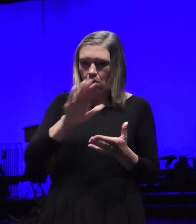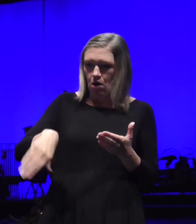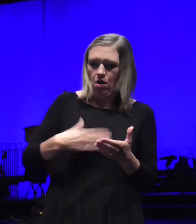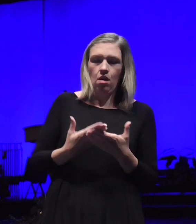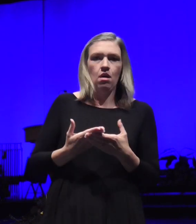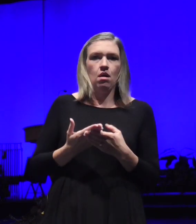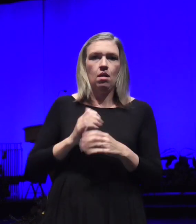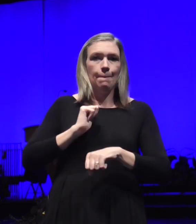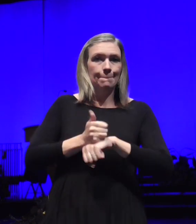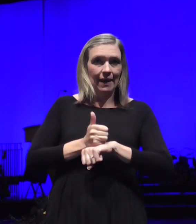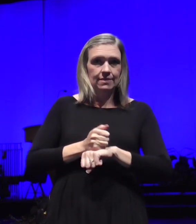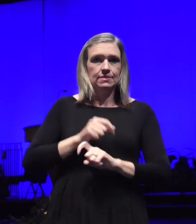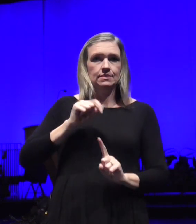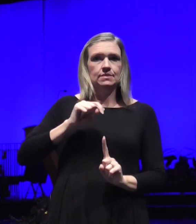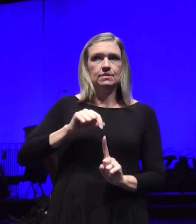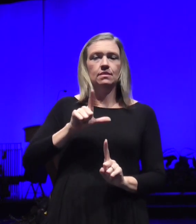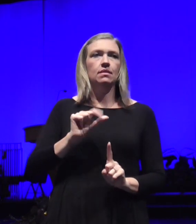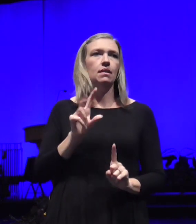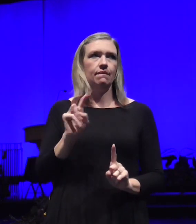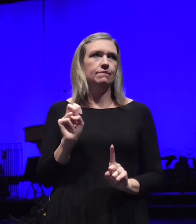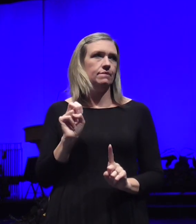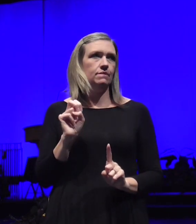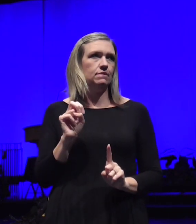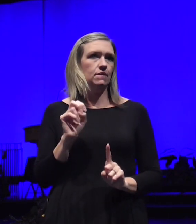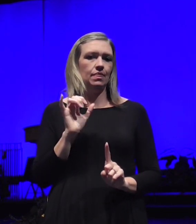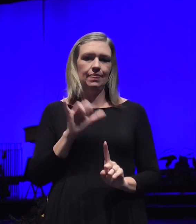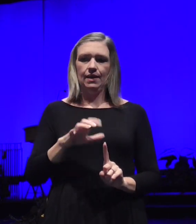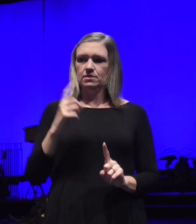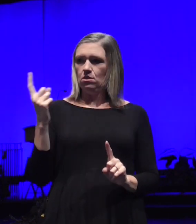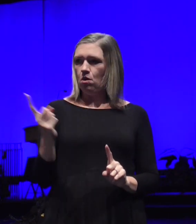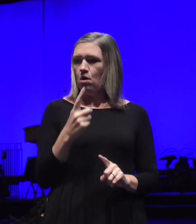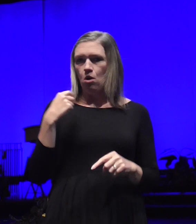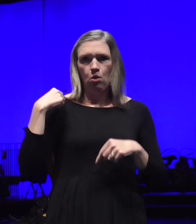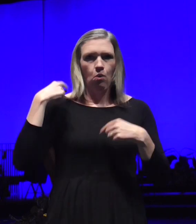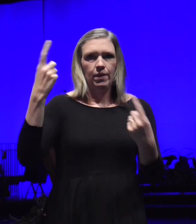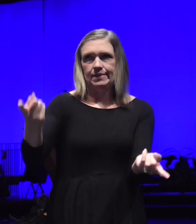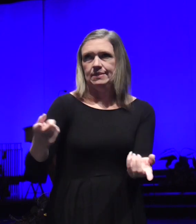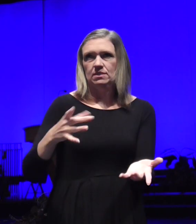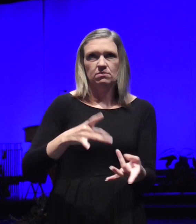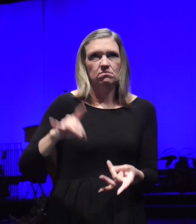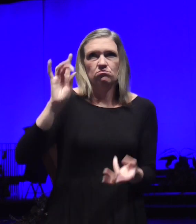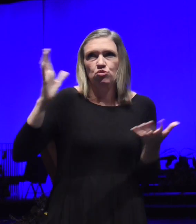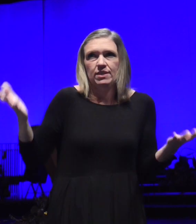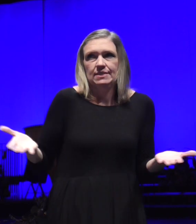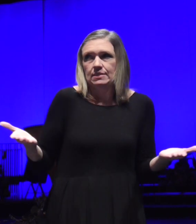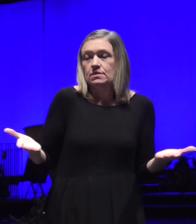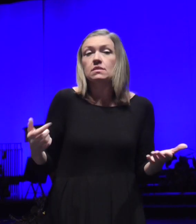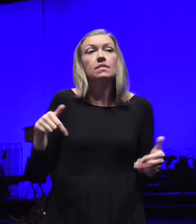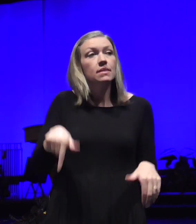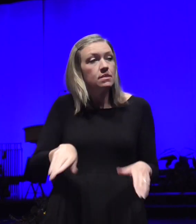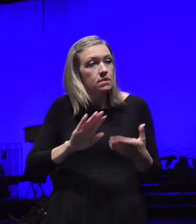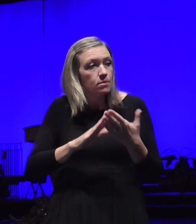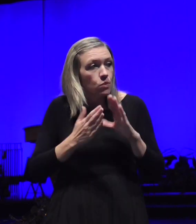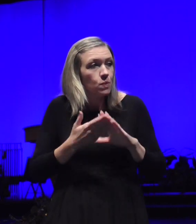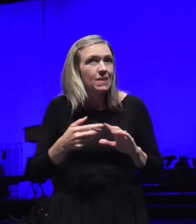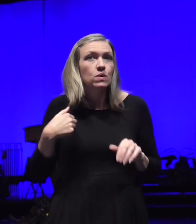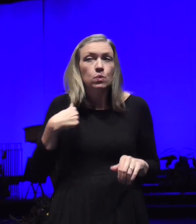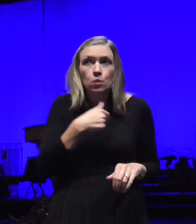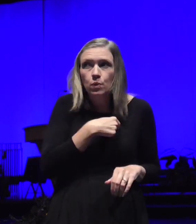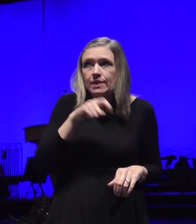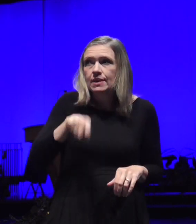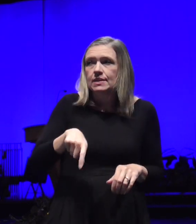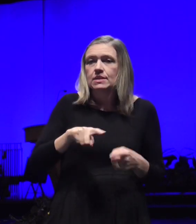based in love. So that love has always been present. And we as a community, we need